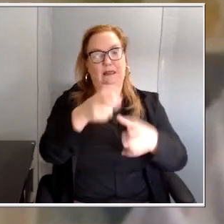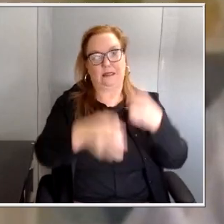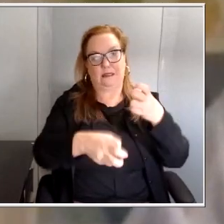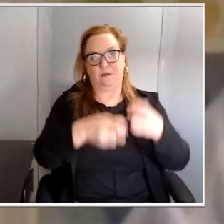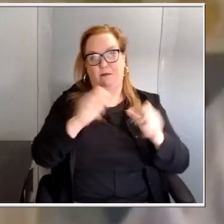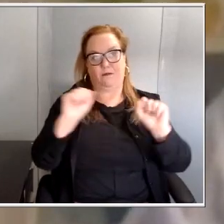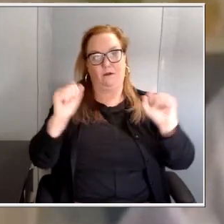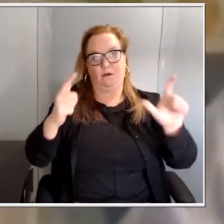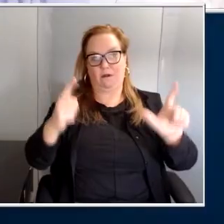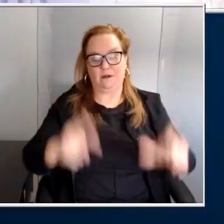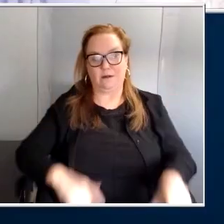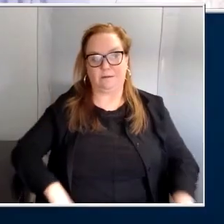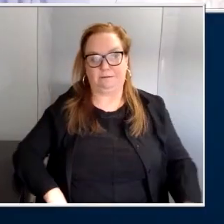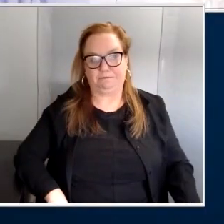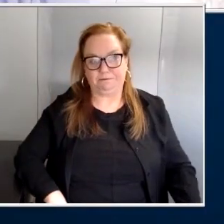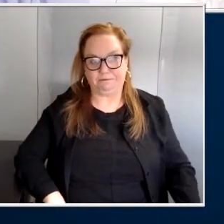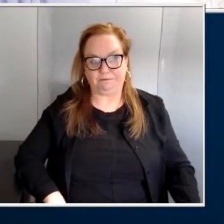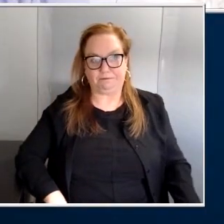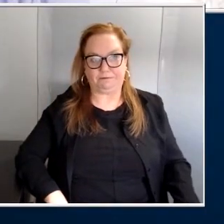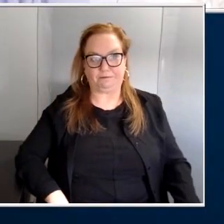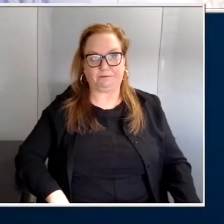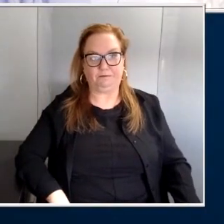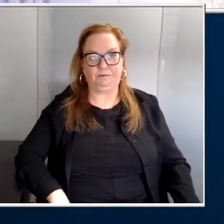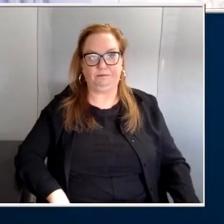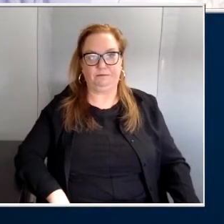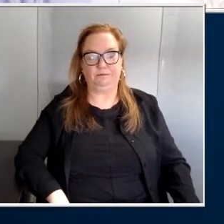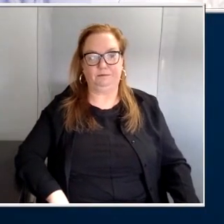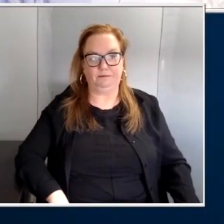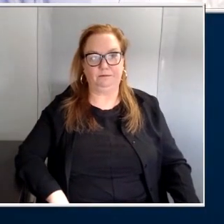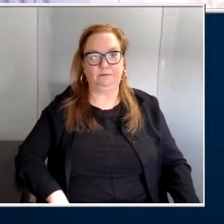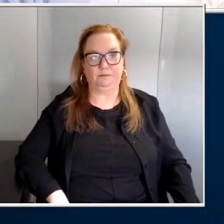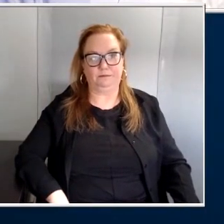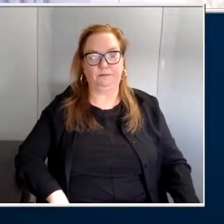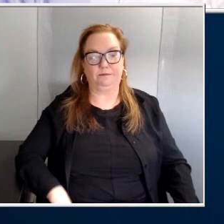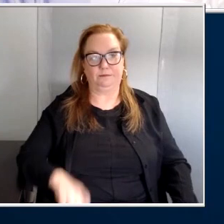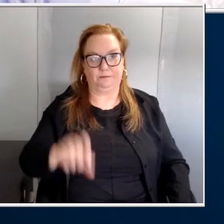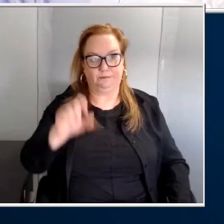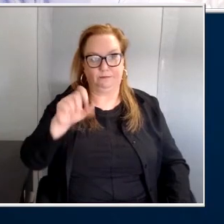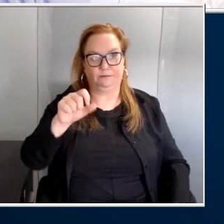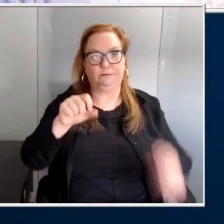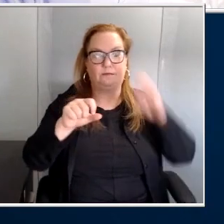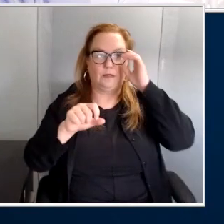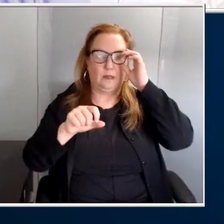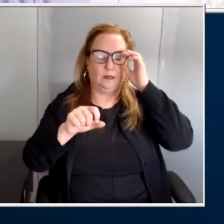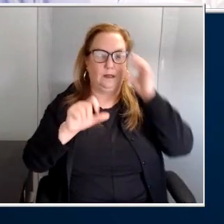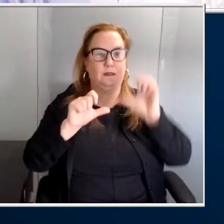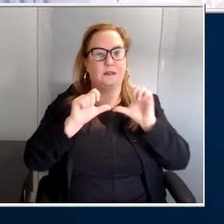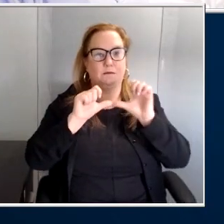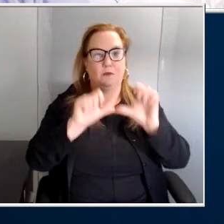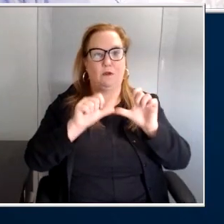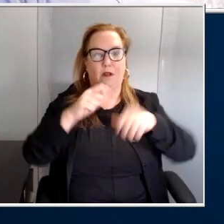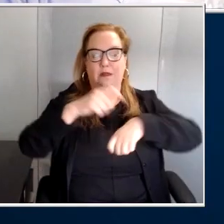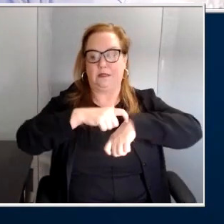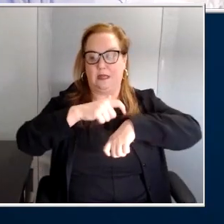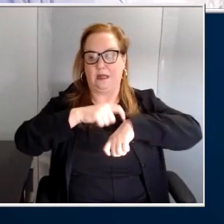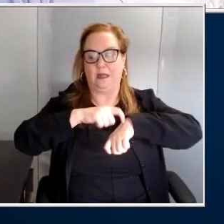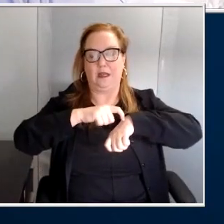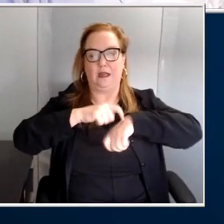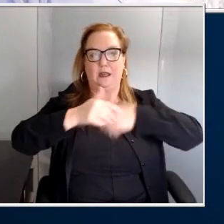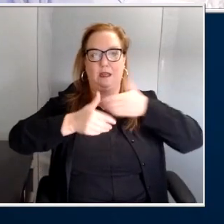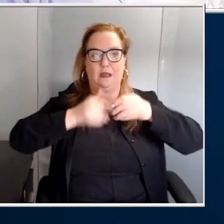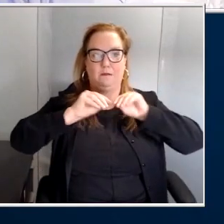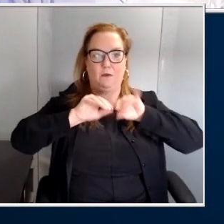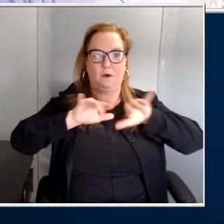everyone. Yeah, and I think that's your point about having this for a long time. You get these time-critical diagnoses. We've said this